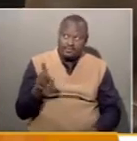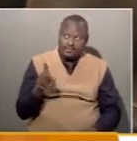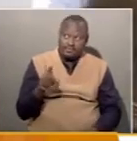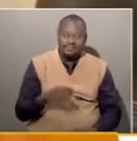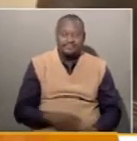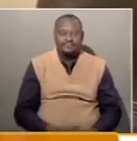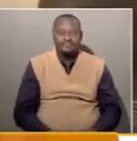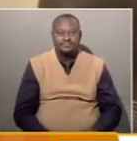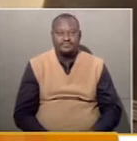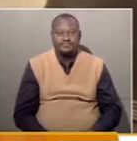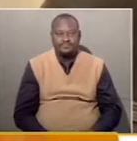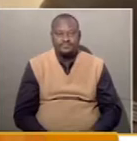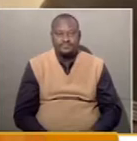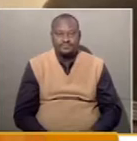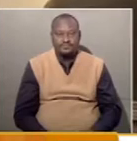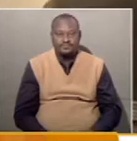Mr.